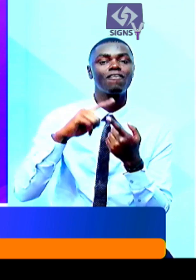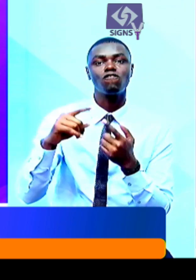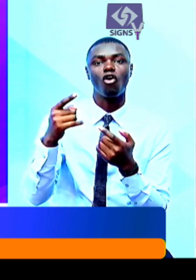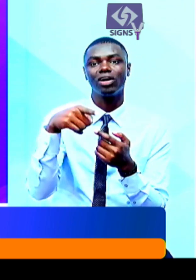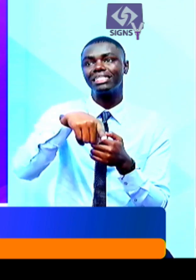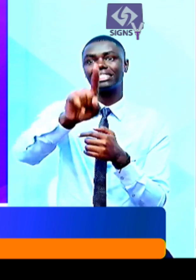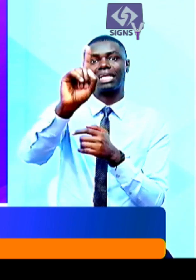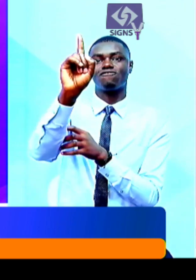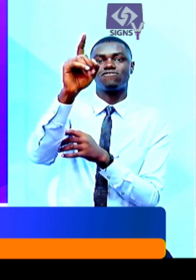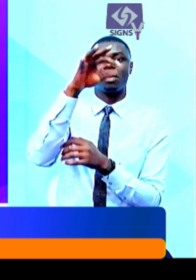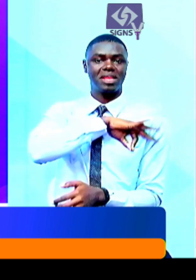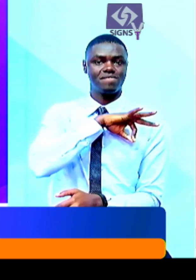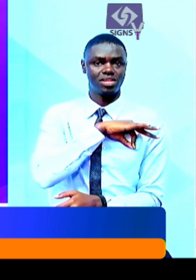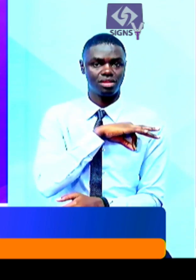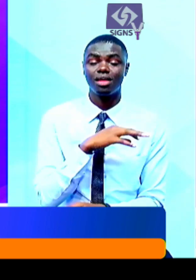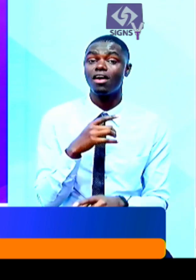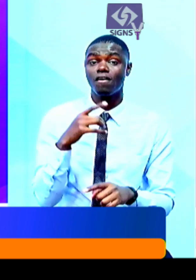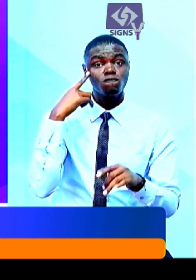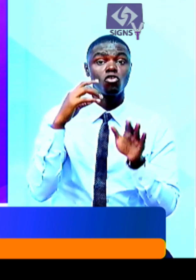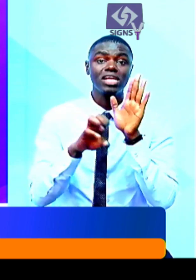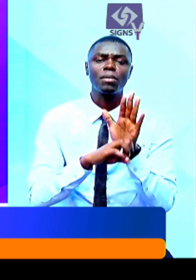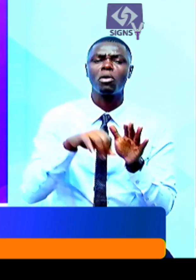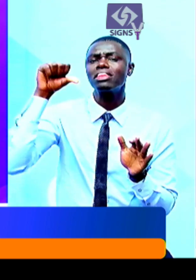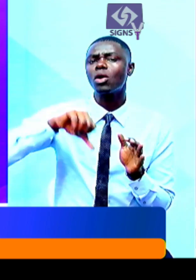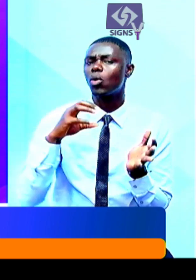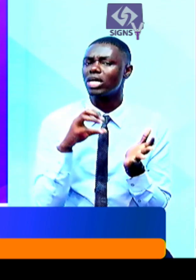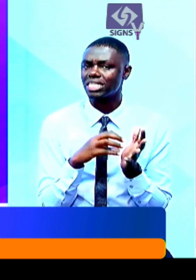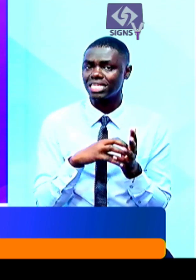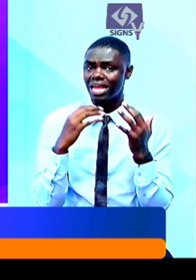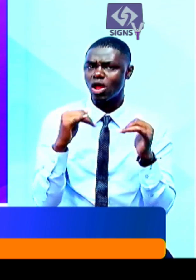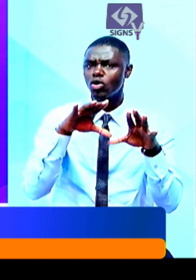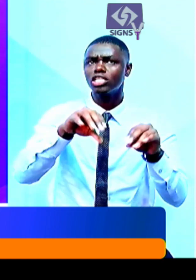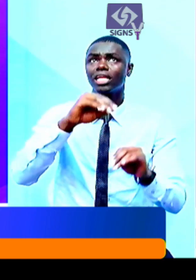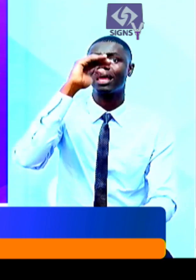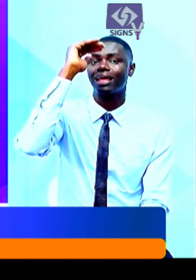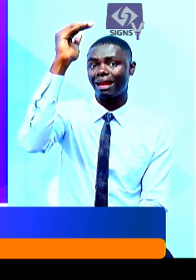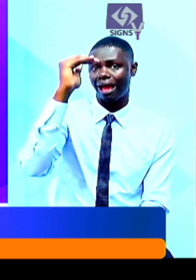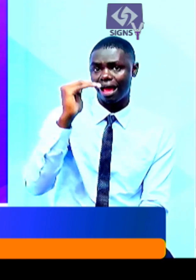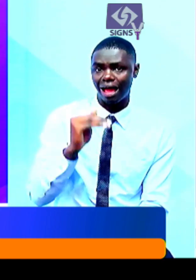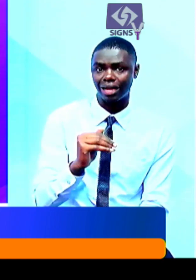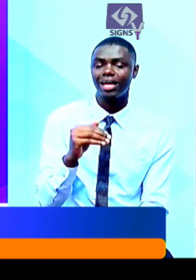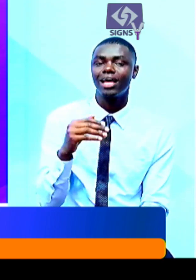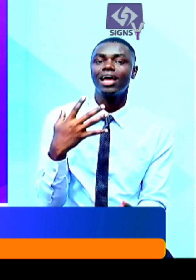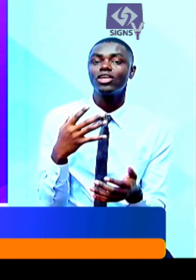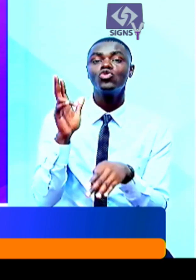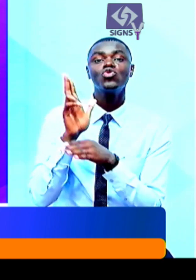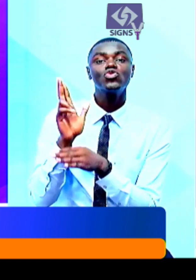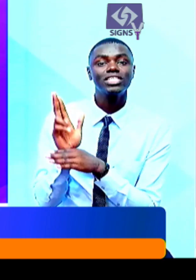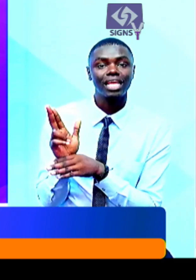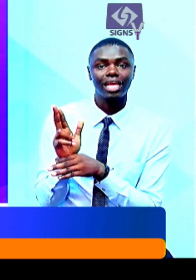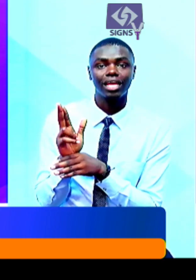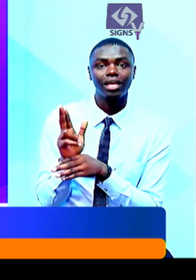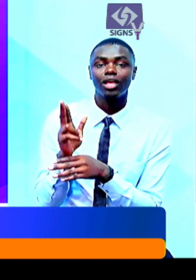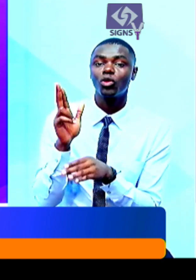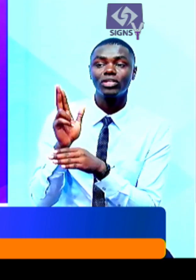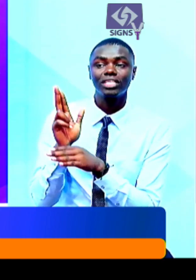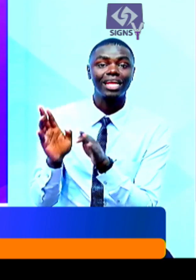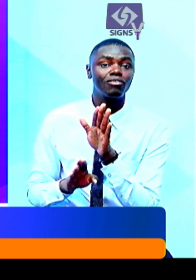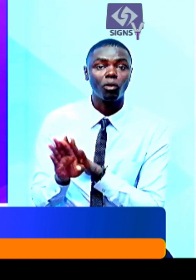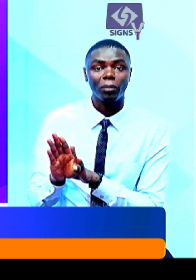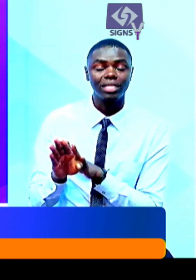Yeah. But for example, the worst case is that now they are taking a rank at the expense of development